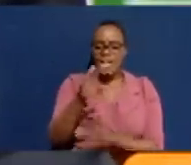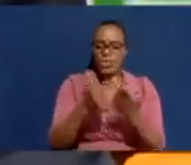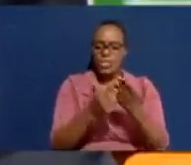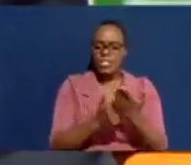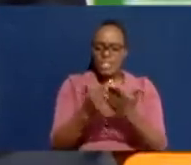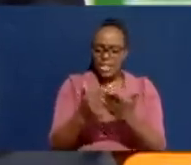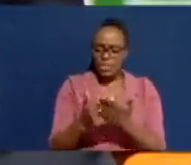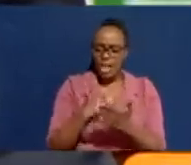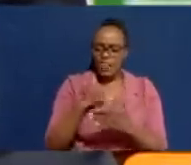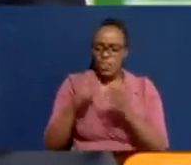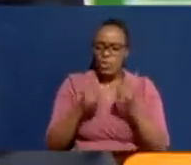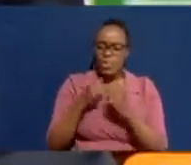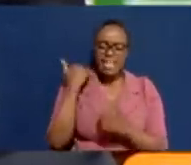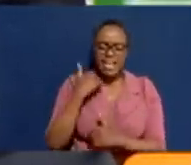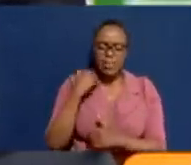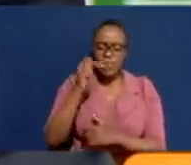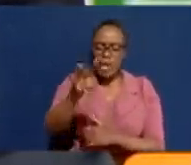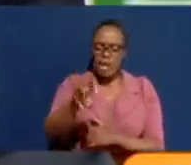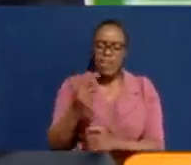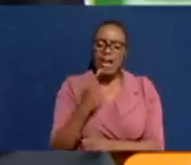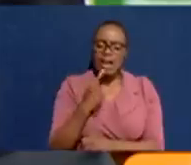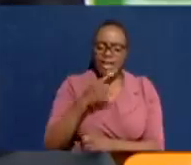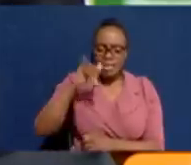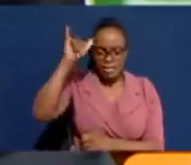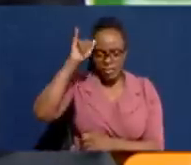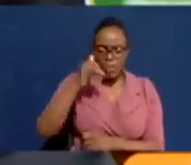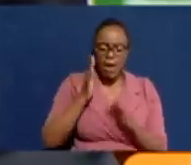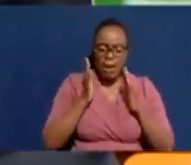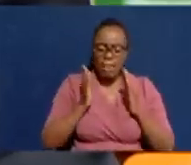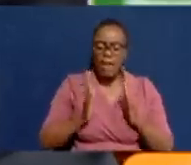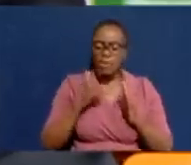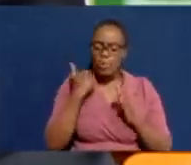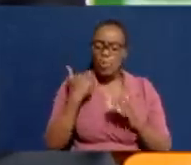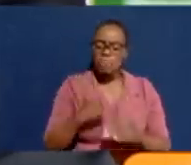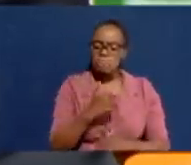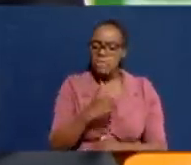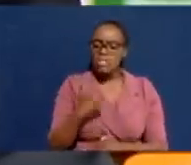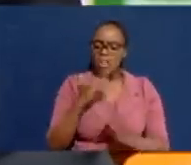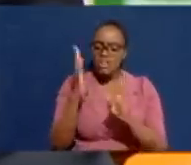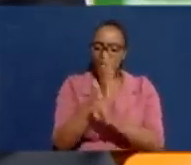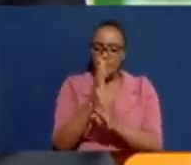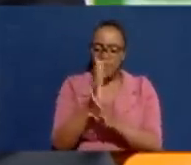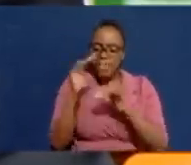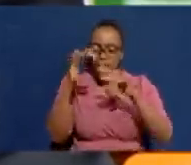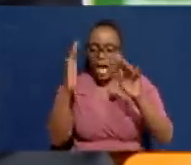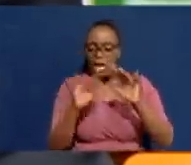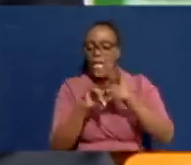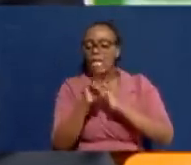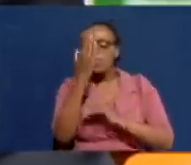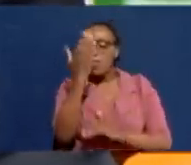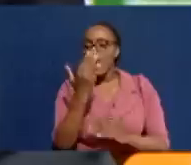with a criminal who has stolen 100 cows from an innocent person and is hiding in a gorge? What is he doing in a gorge in the first